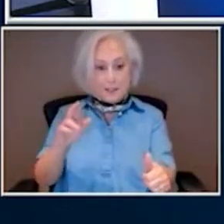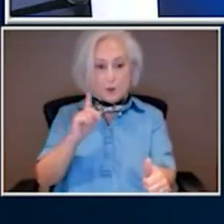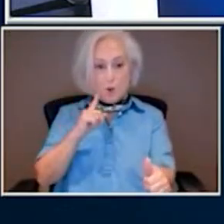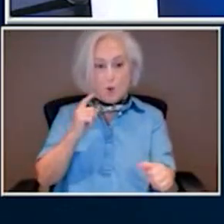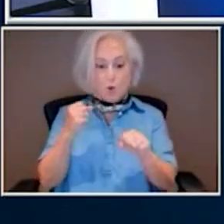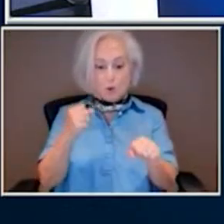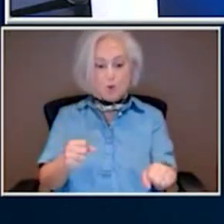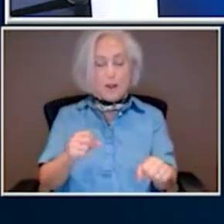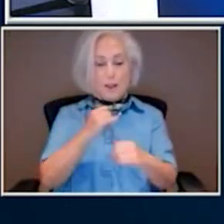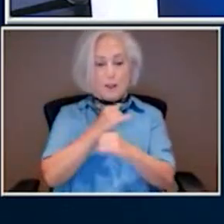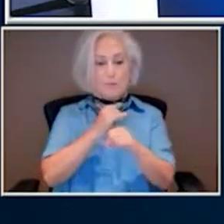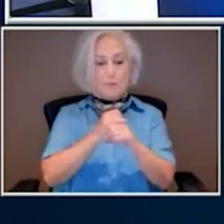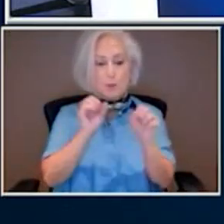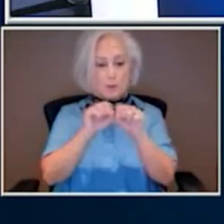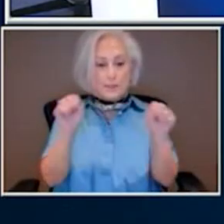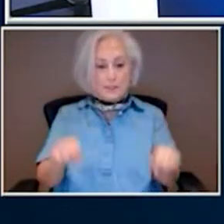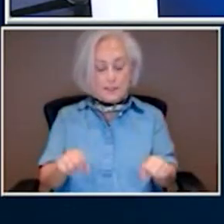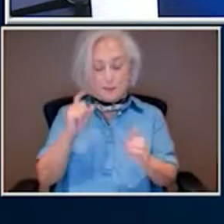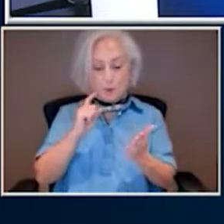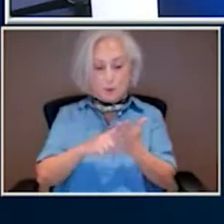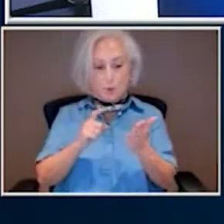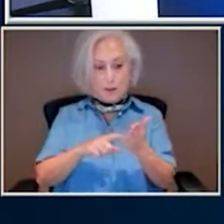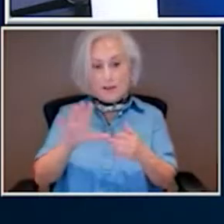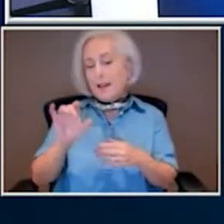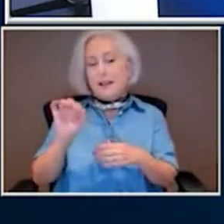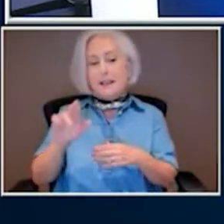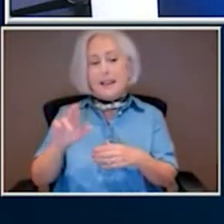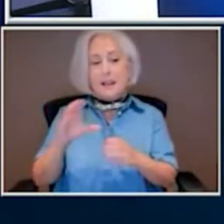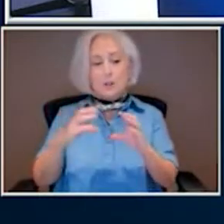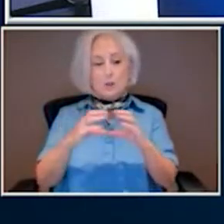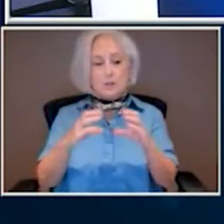cells and protect us from being affected by the disease?